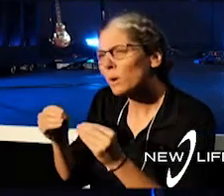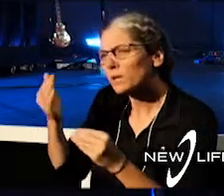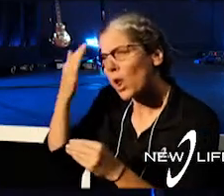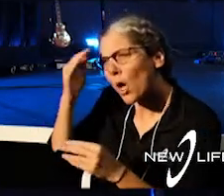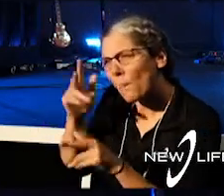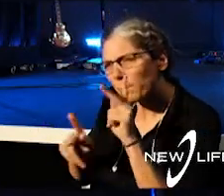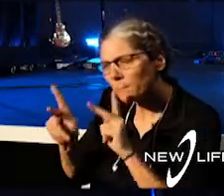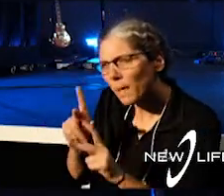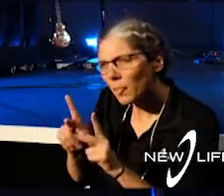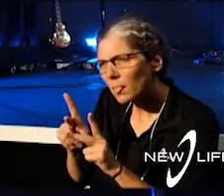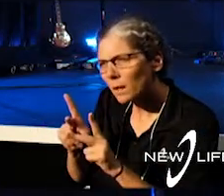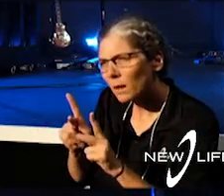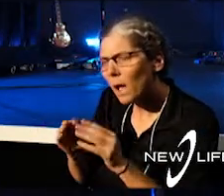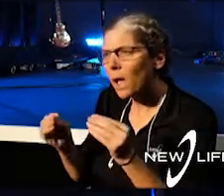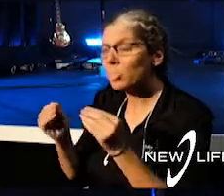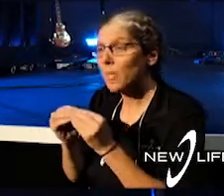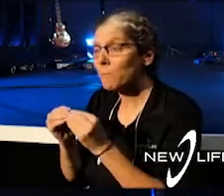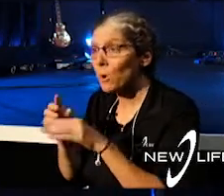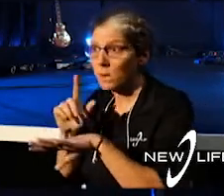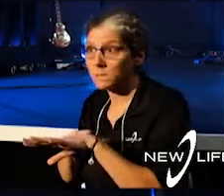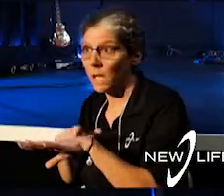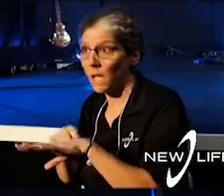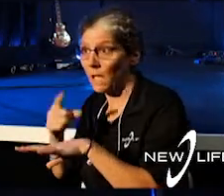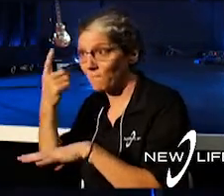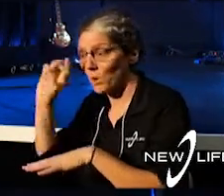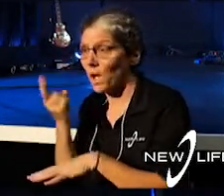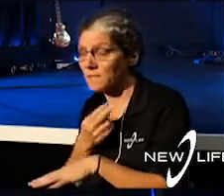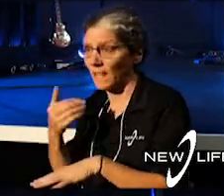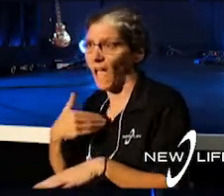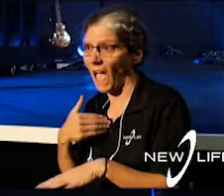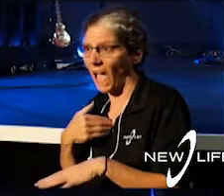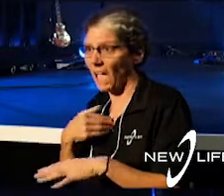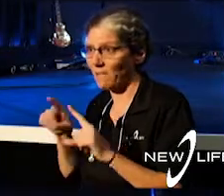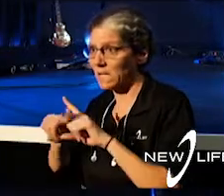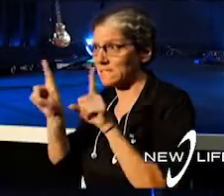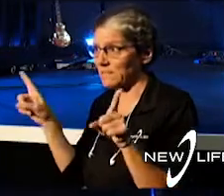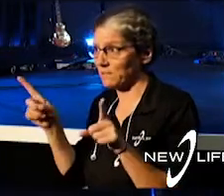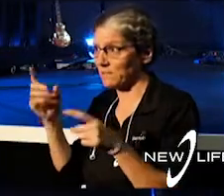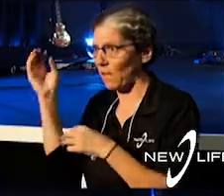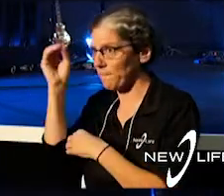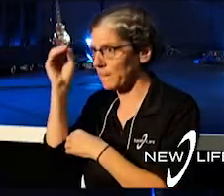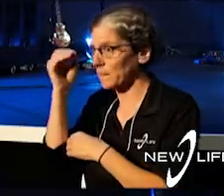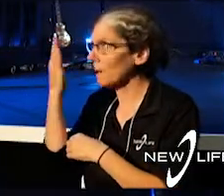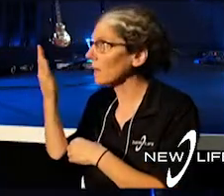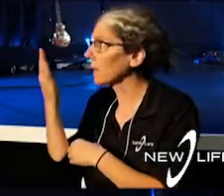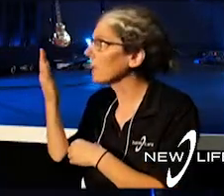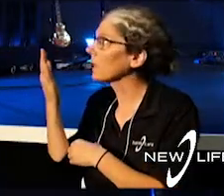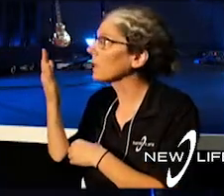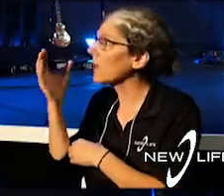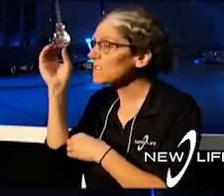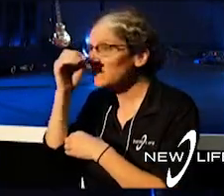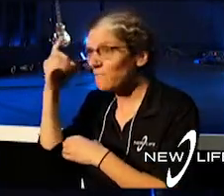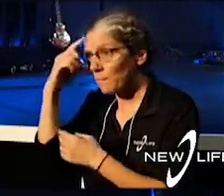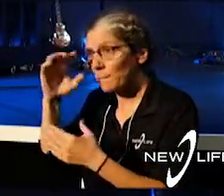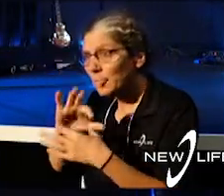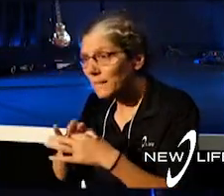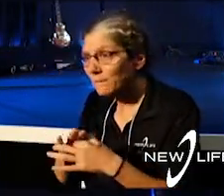people, the more opportunity there is for us to have differences of opinion, differences in